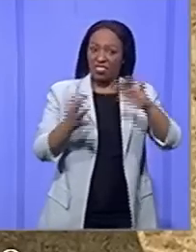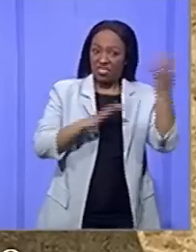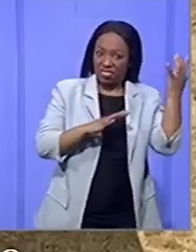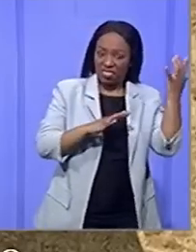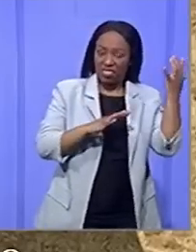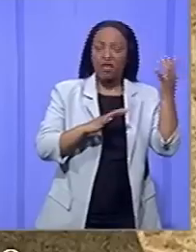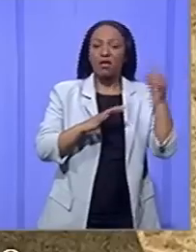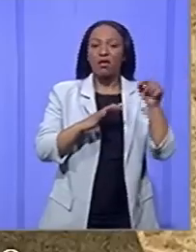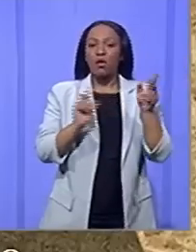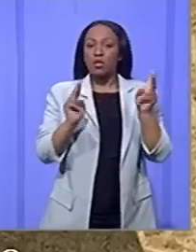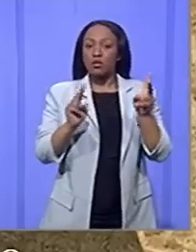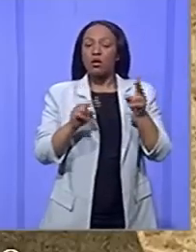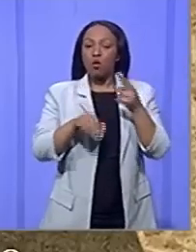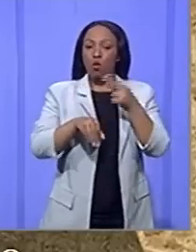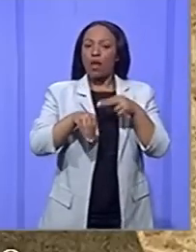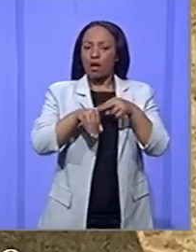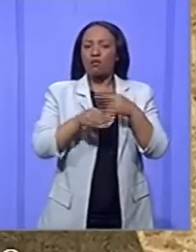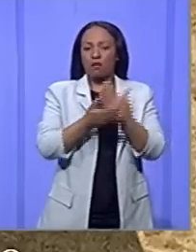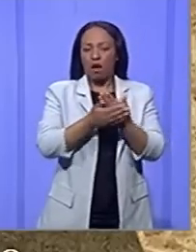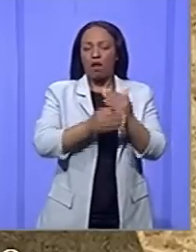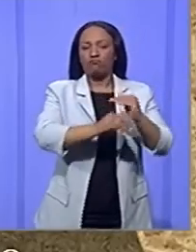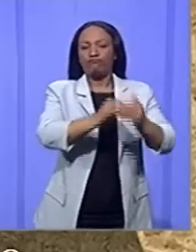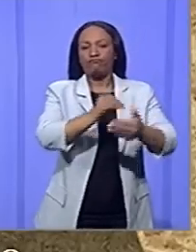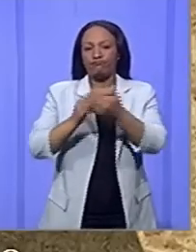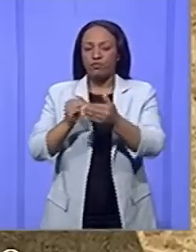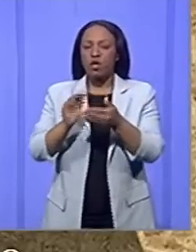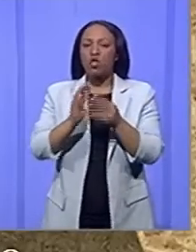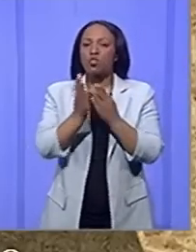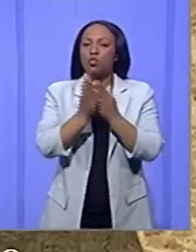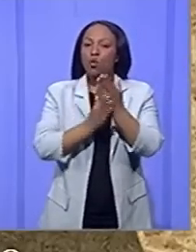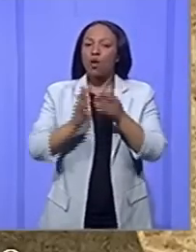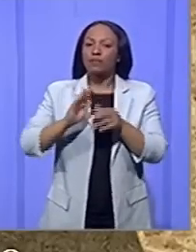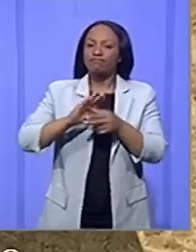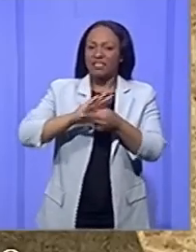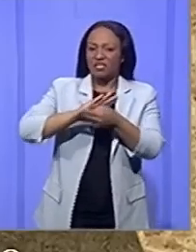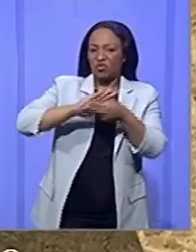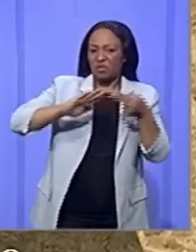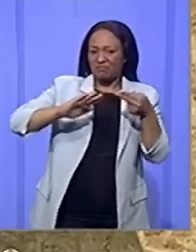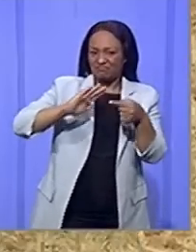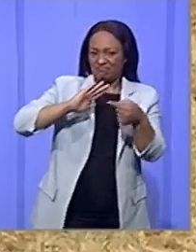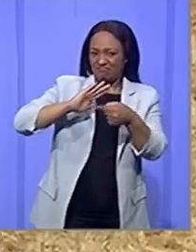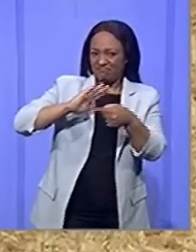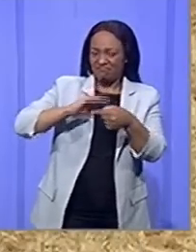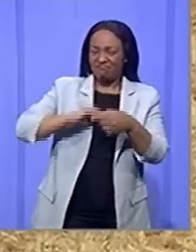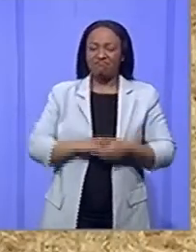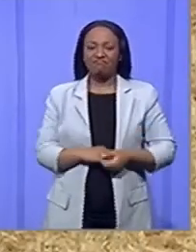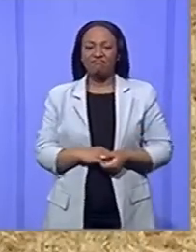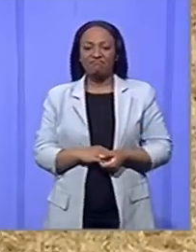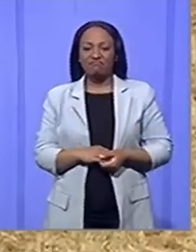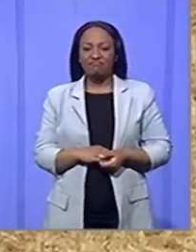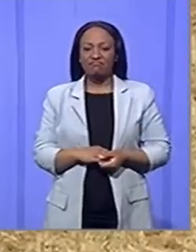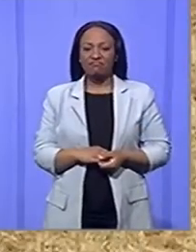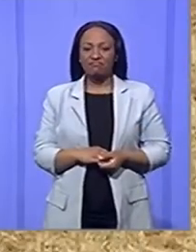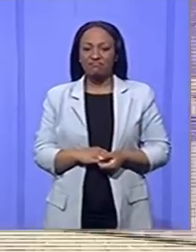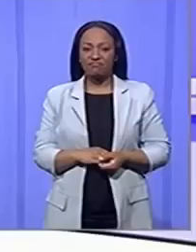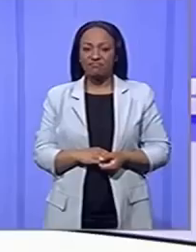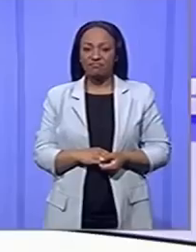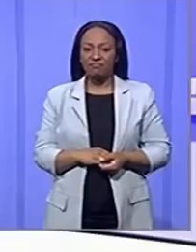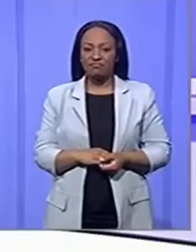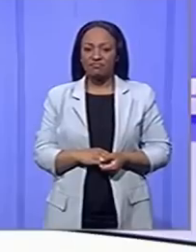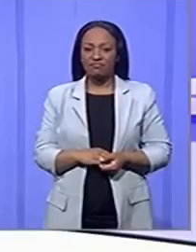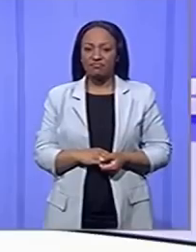tlhago bjale ka motonyo o tseneletšego. Nna ke Kweketšo Motau wa ditaba tša SABC ga se a kamela.